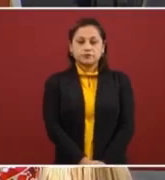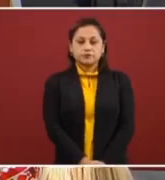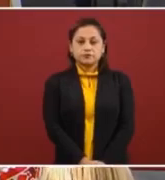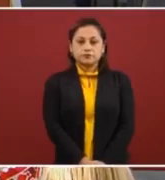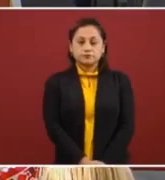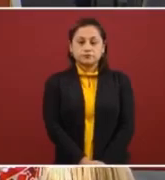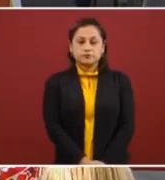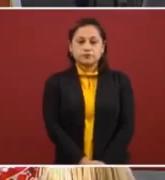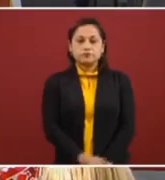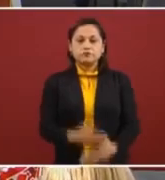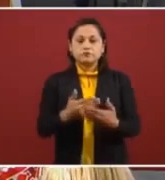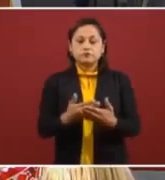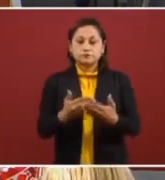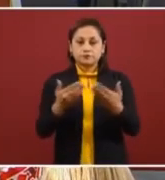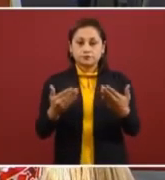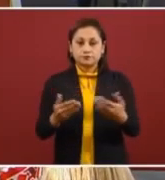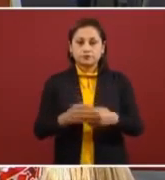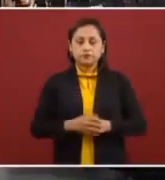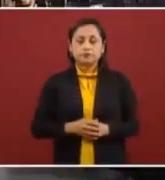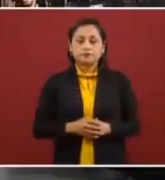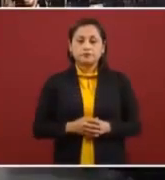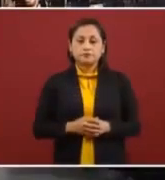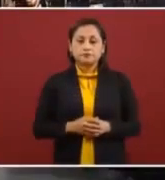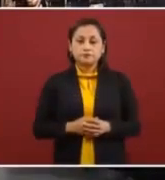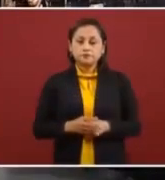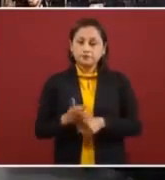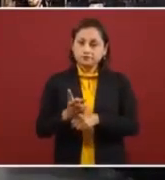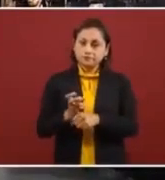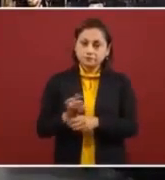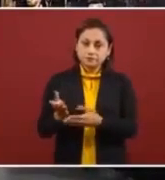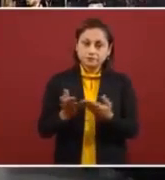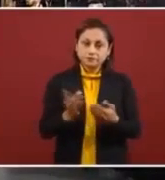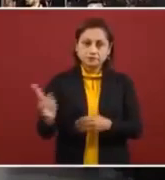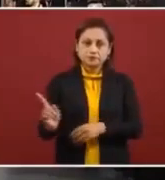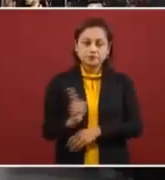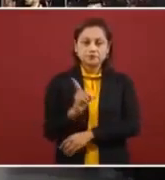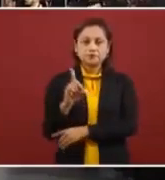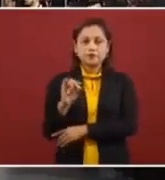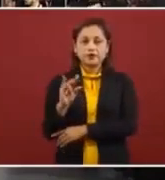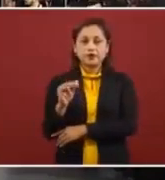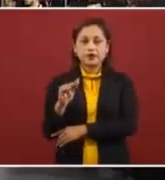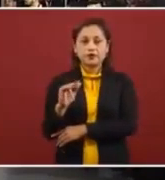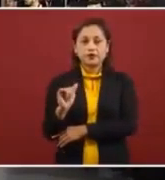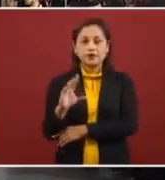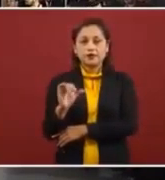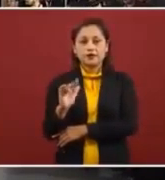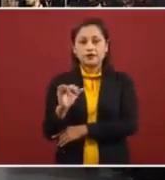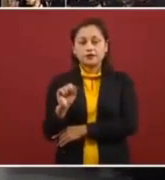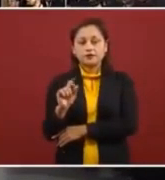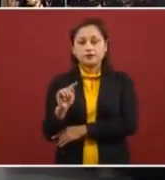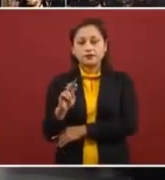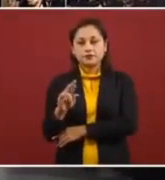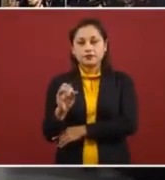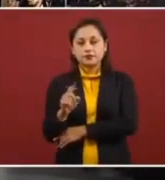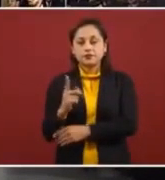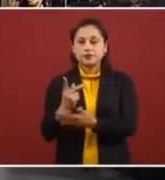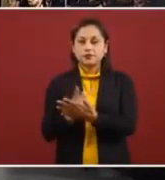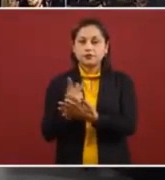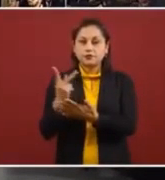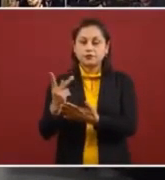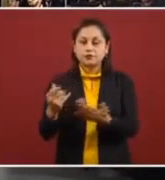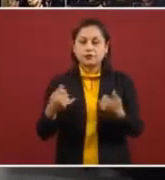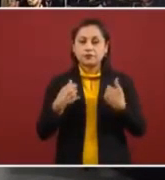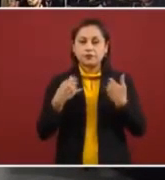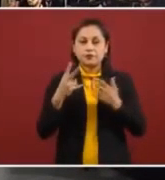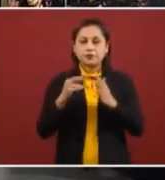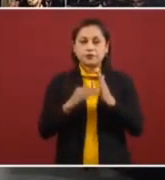they're talking about. A continuación, invitamos a la joven Diana Marlene Aguilar Castro, quien es galardonada Premio Nacional de la Juventud 2019